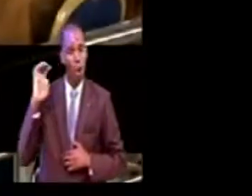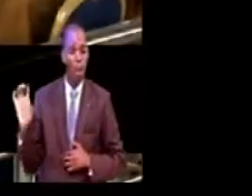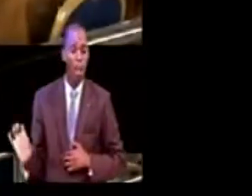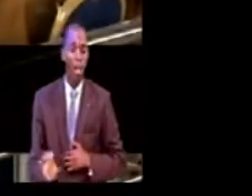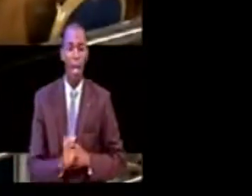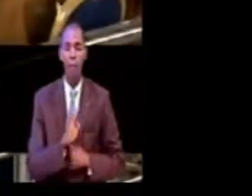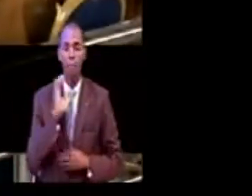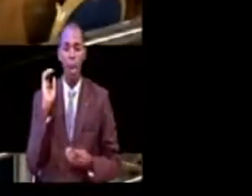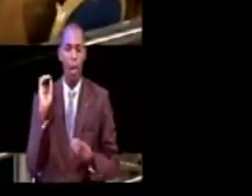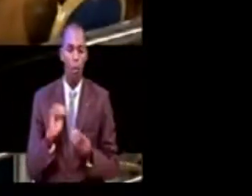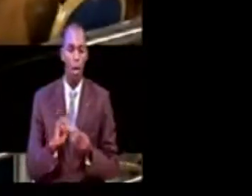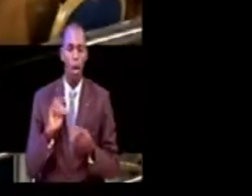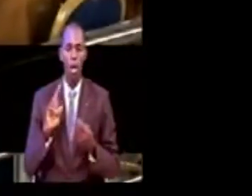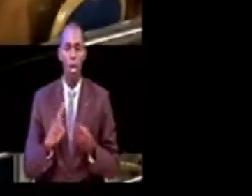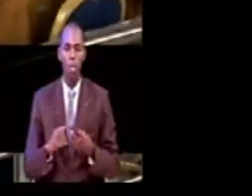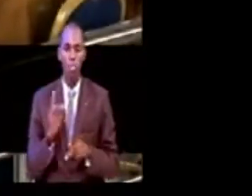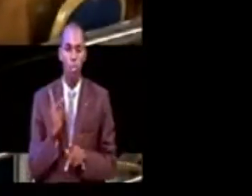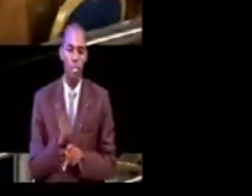christ jesus